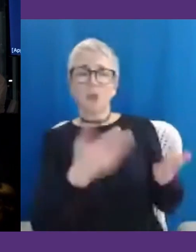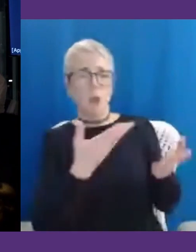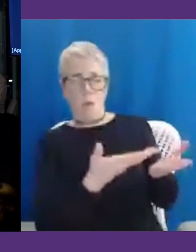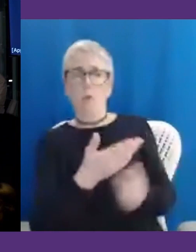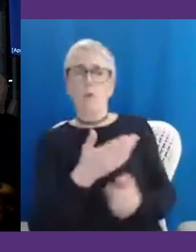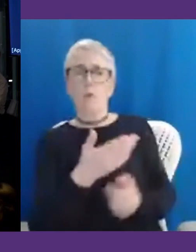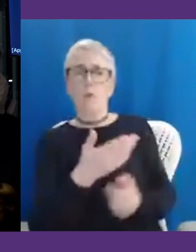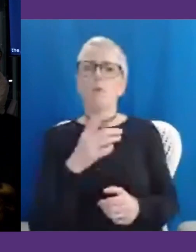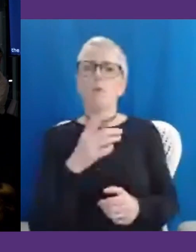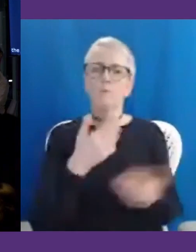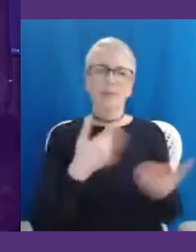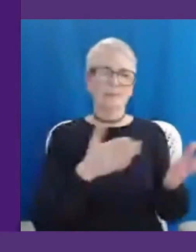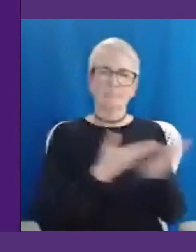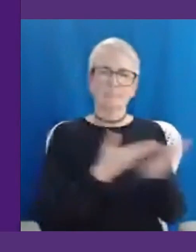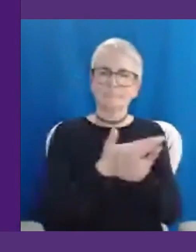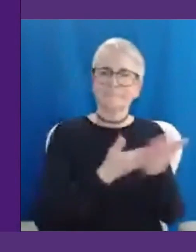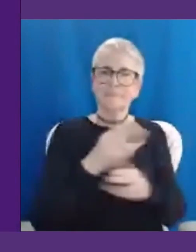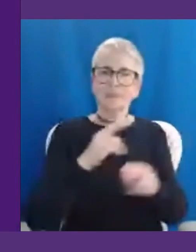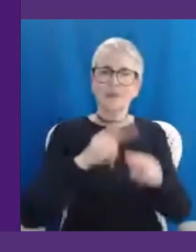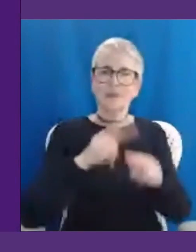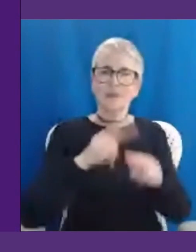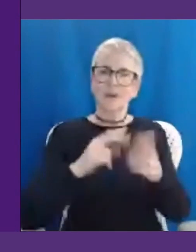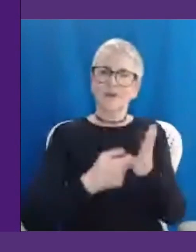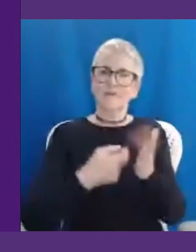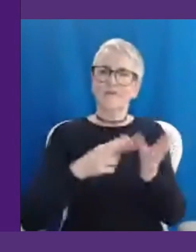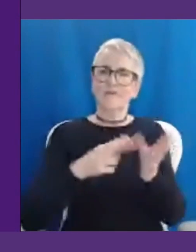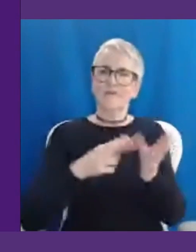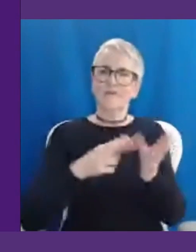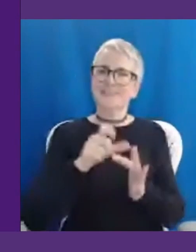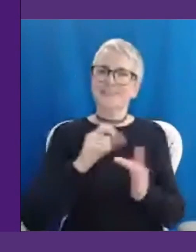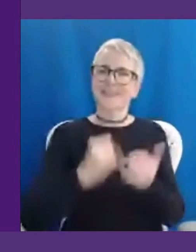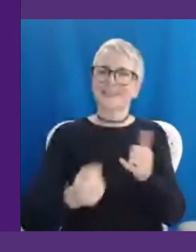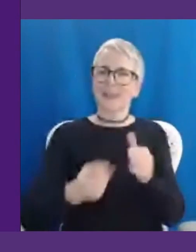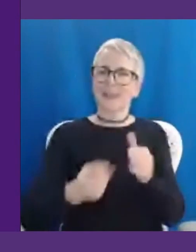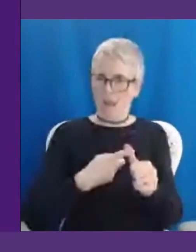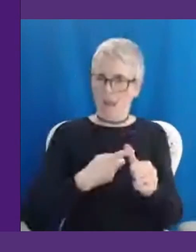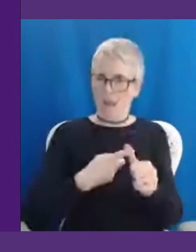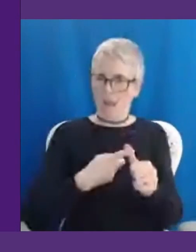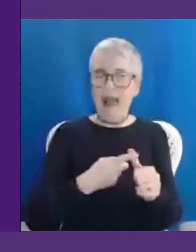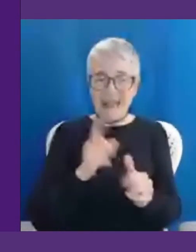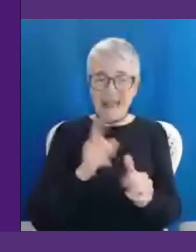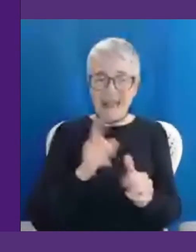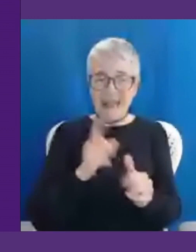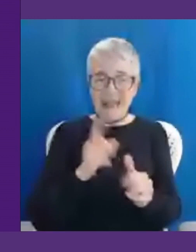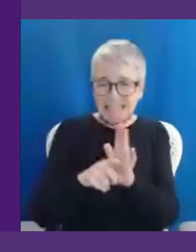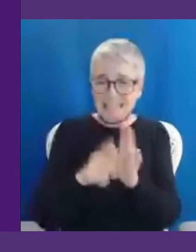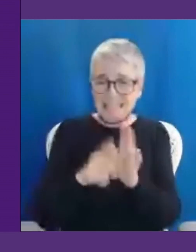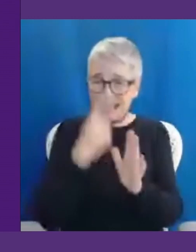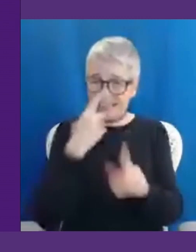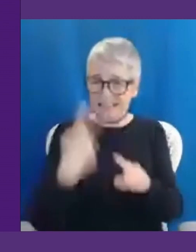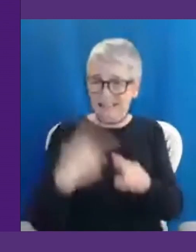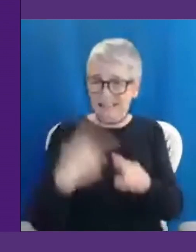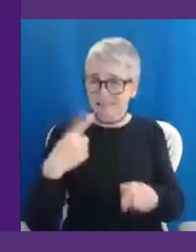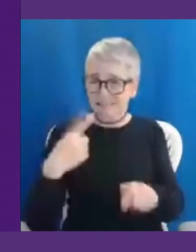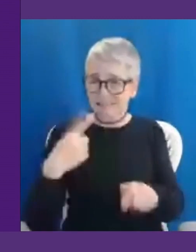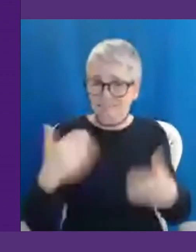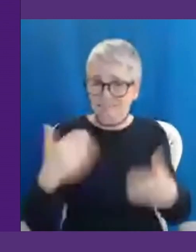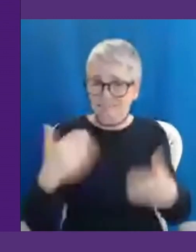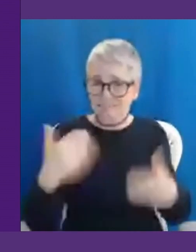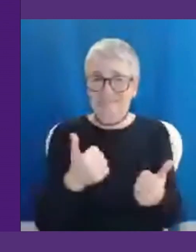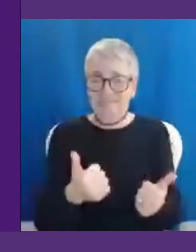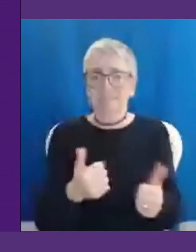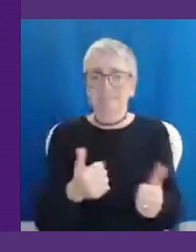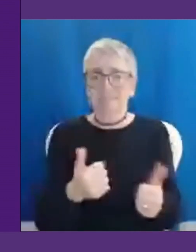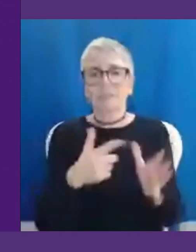little bit late, so I'm going to ask if we could put it straight on. So Adi Latif from AbilityNet spoke to